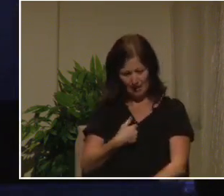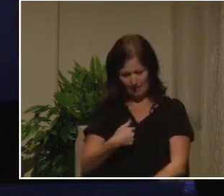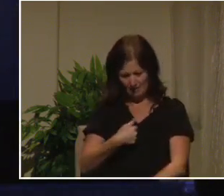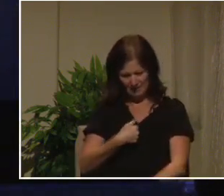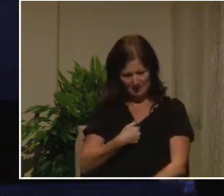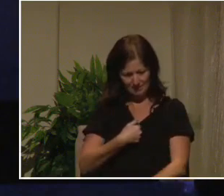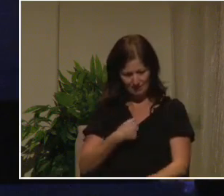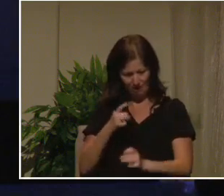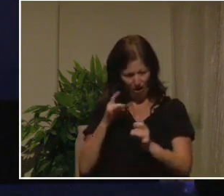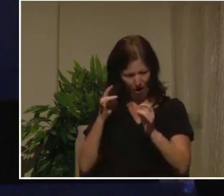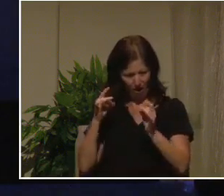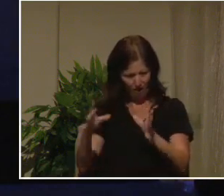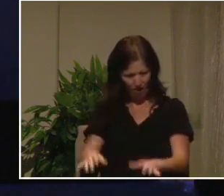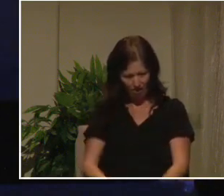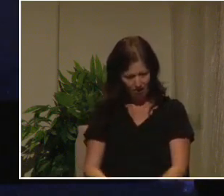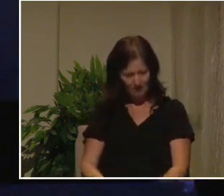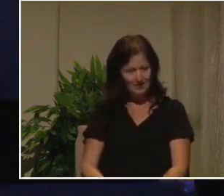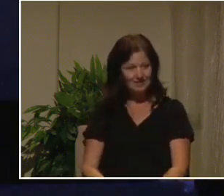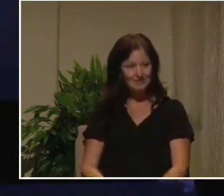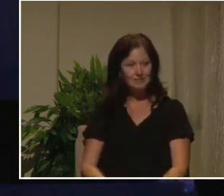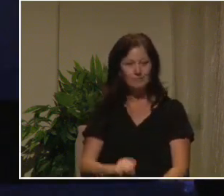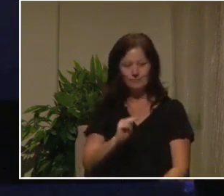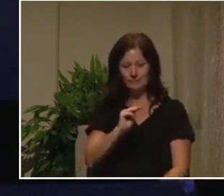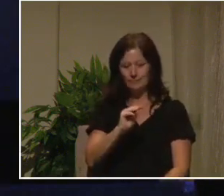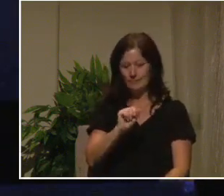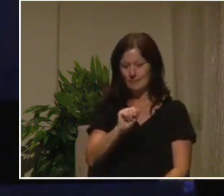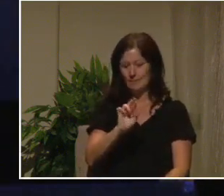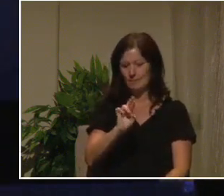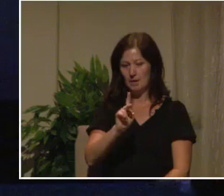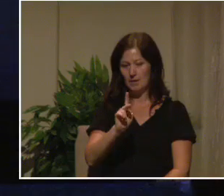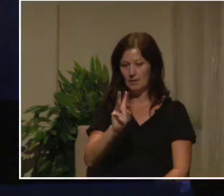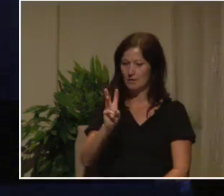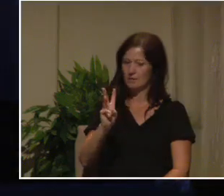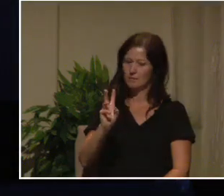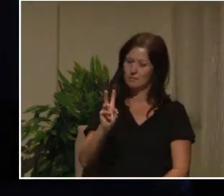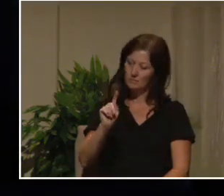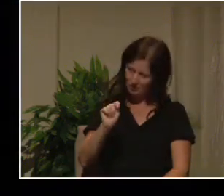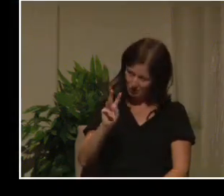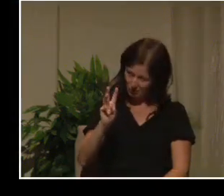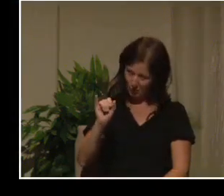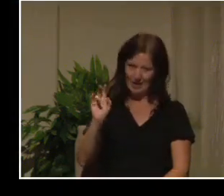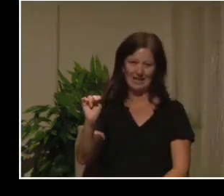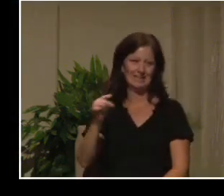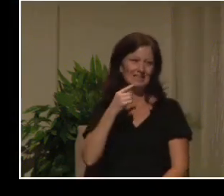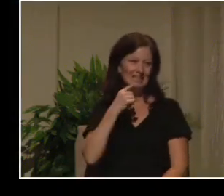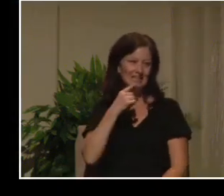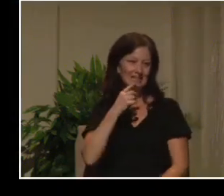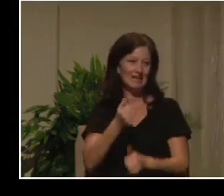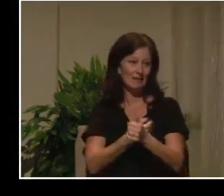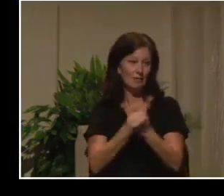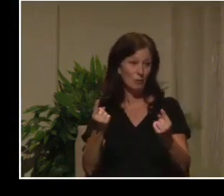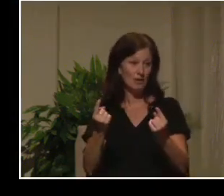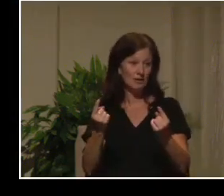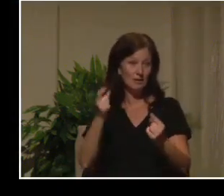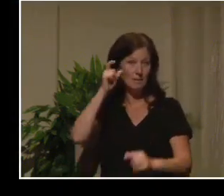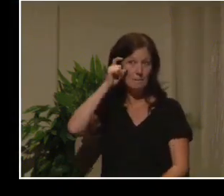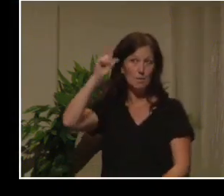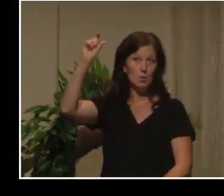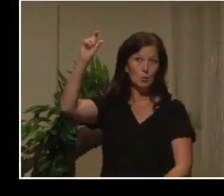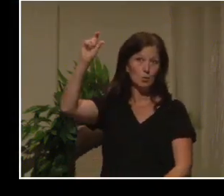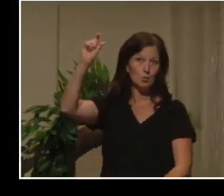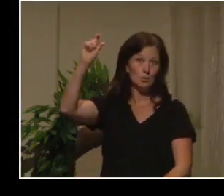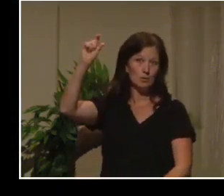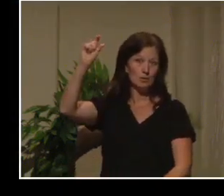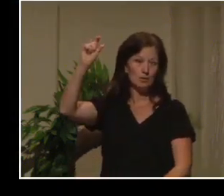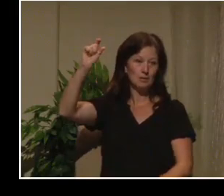showing him the truth. Mark Twain said this, everyone is a moon. and has a dark side which he never shows